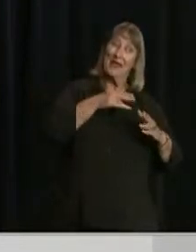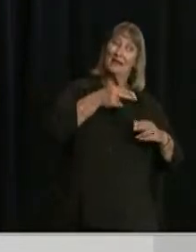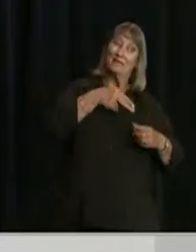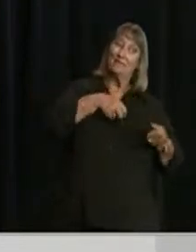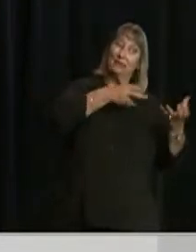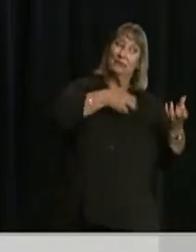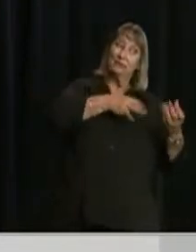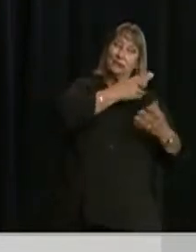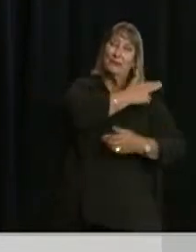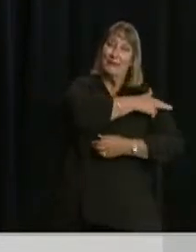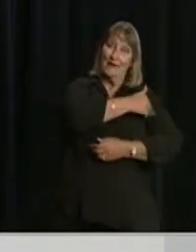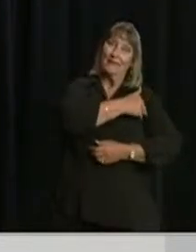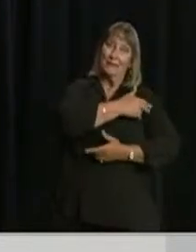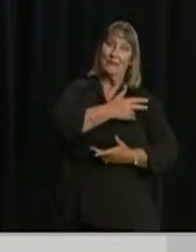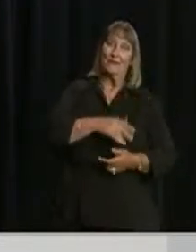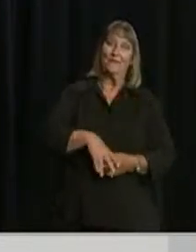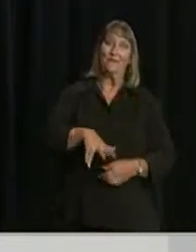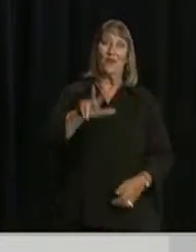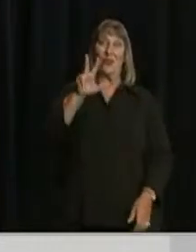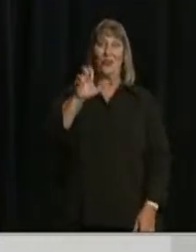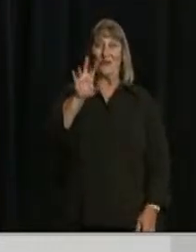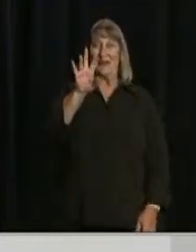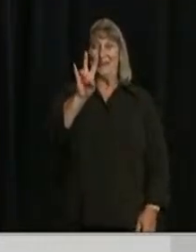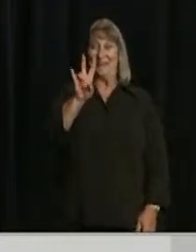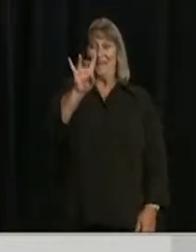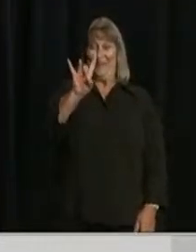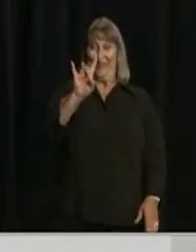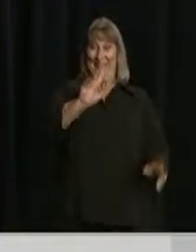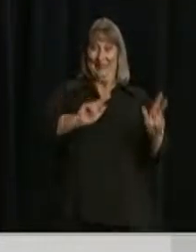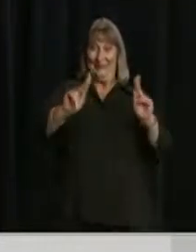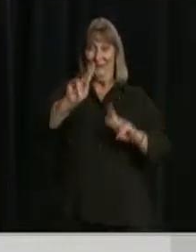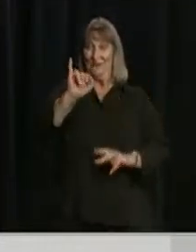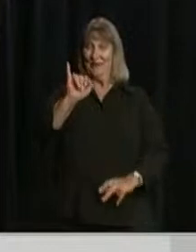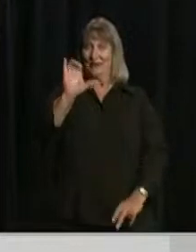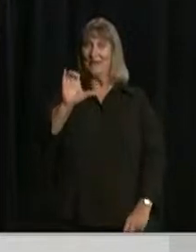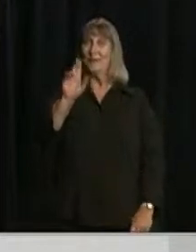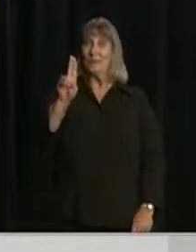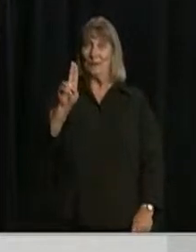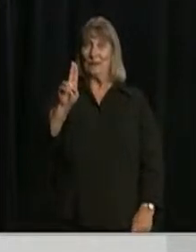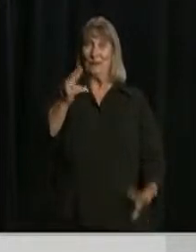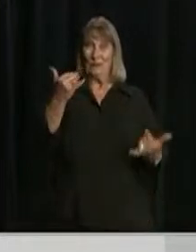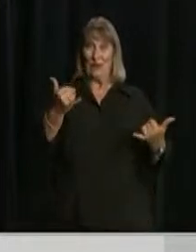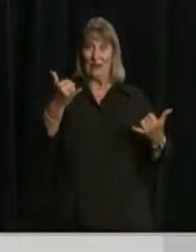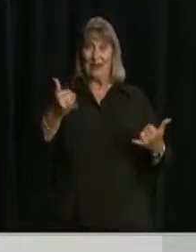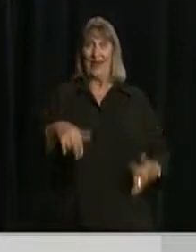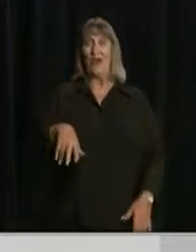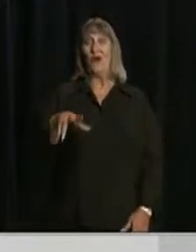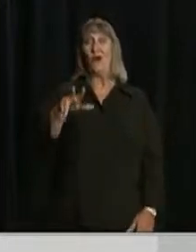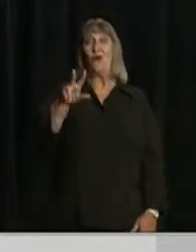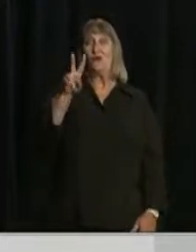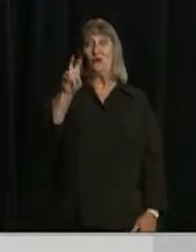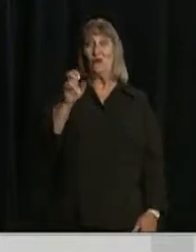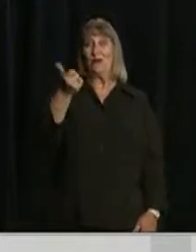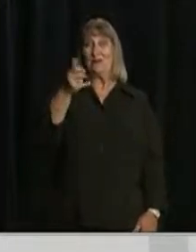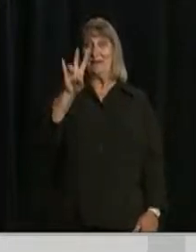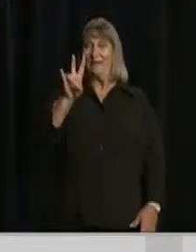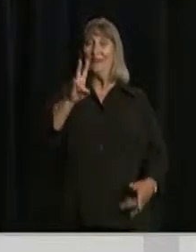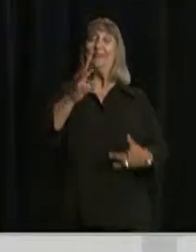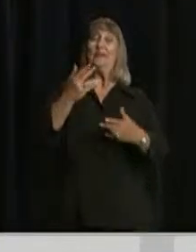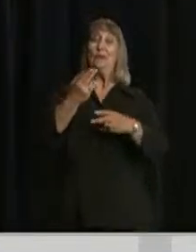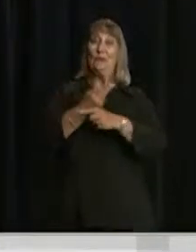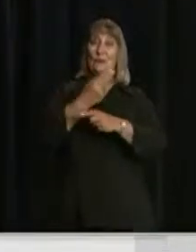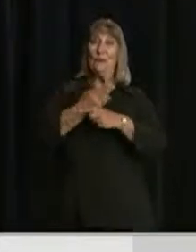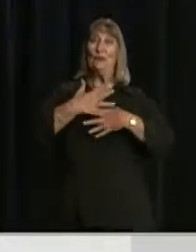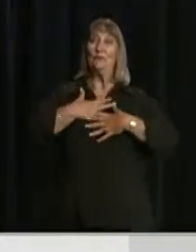under control. 378 people are in the ICU with COVID-19, and 237 are on ventilators this evening. It's